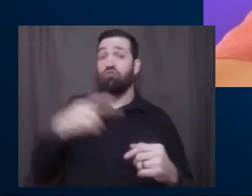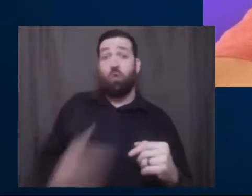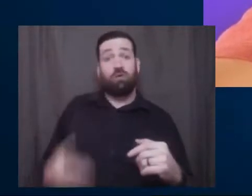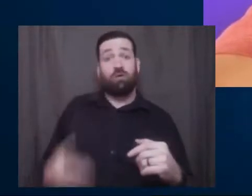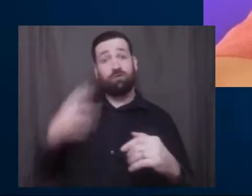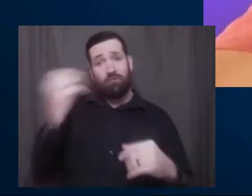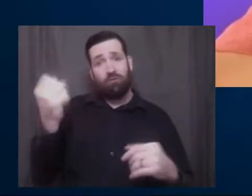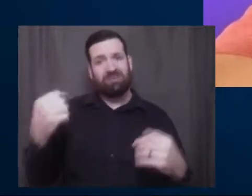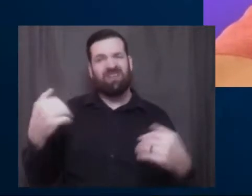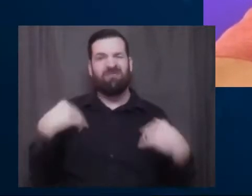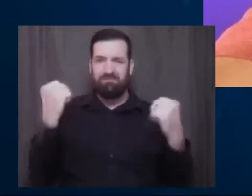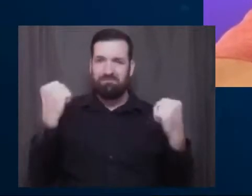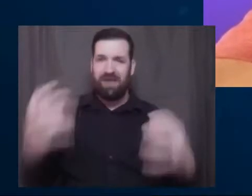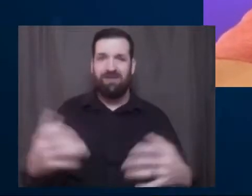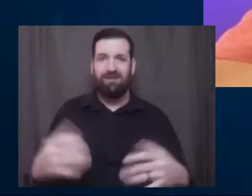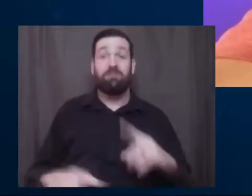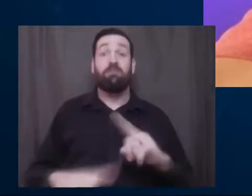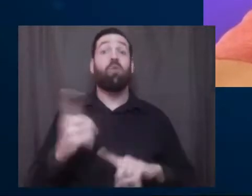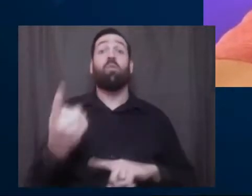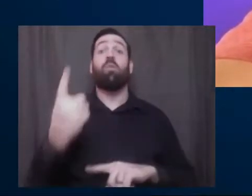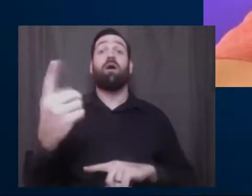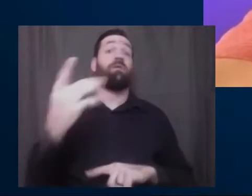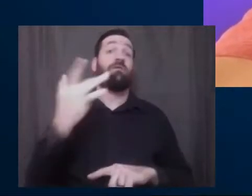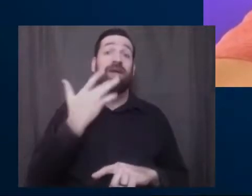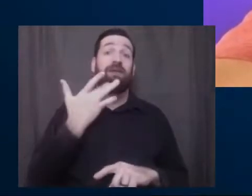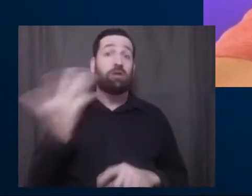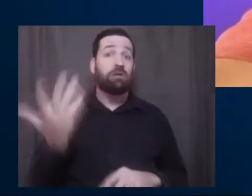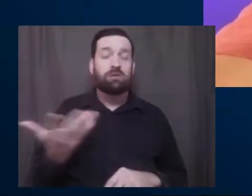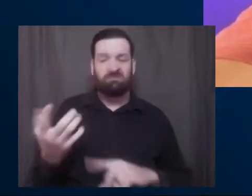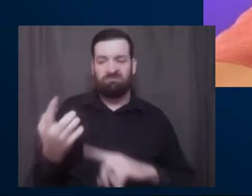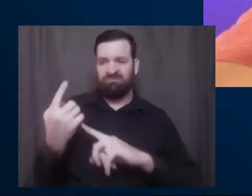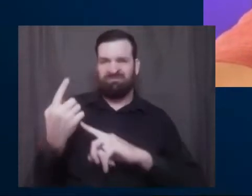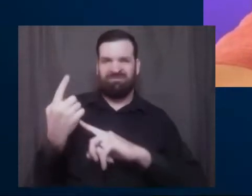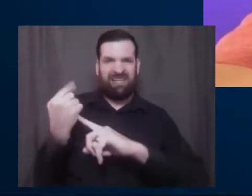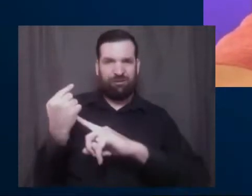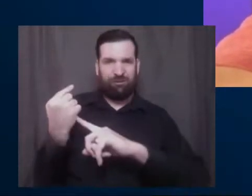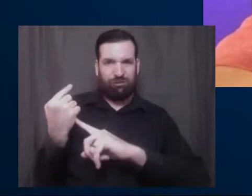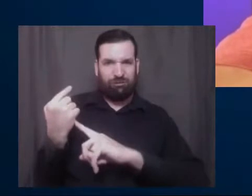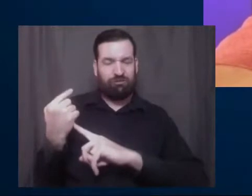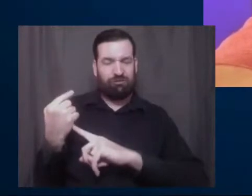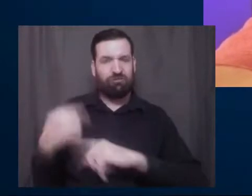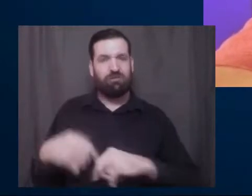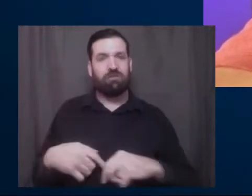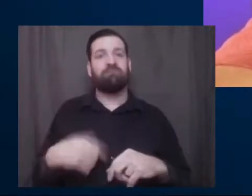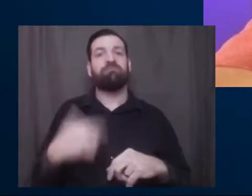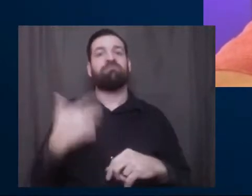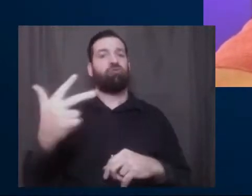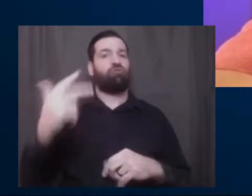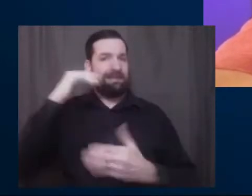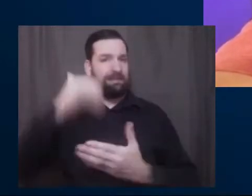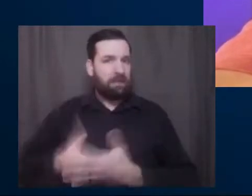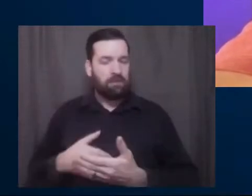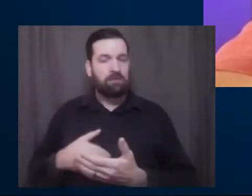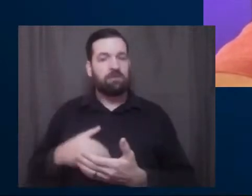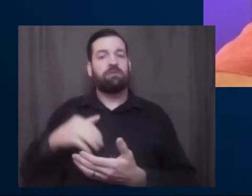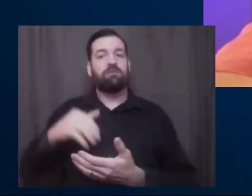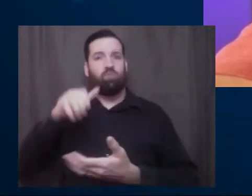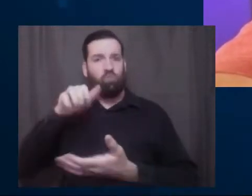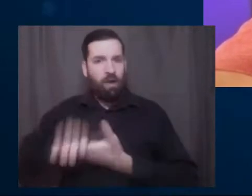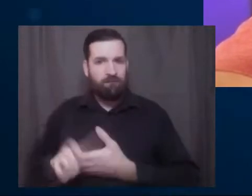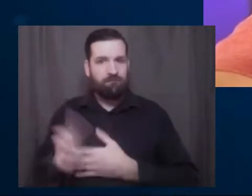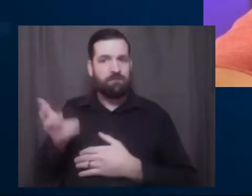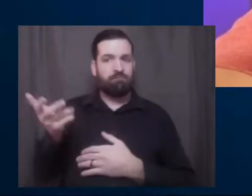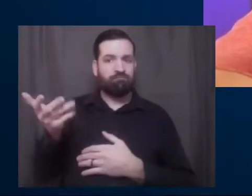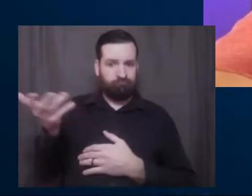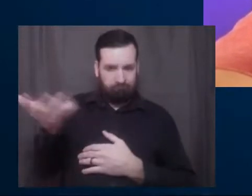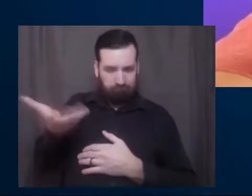But I think one of my favorite ones came at the end of last season. My 3 sons and my wife and I were hanging out after the last regular